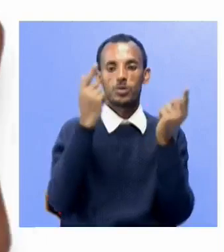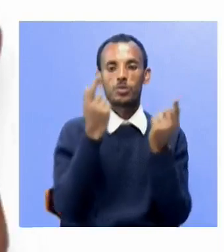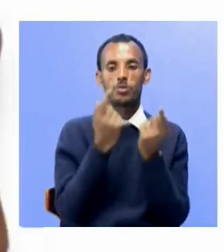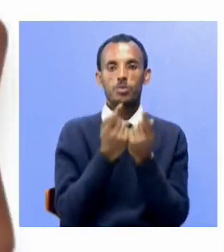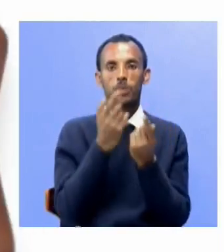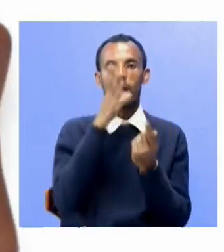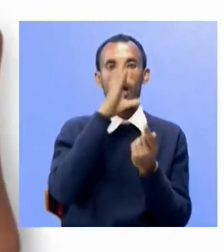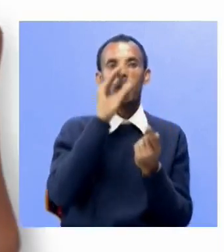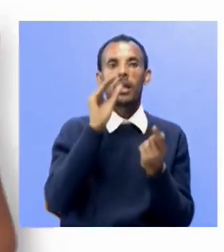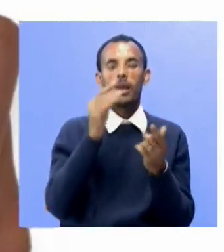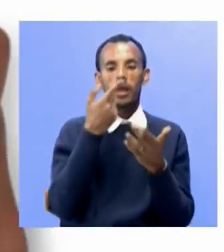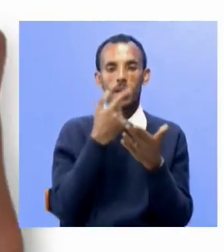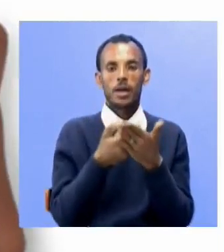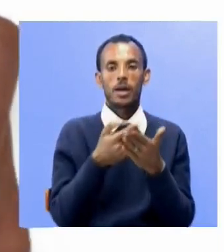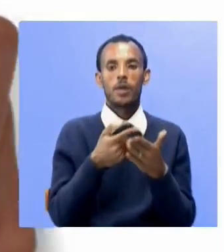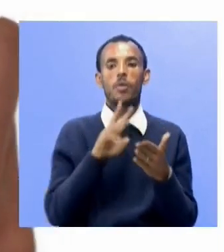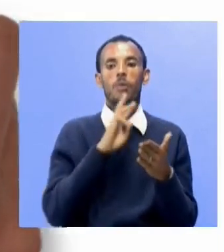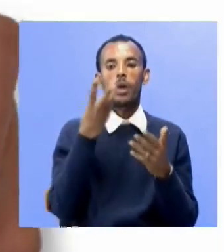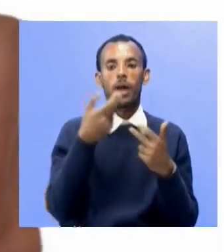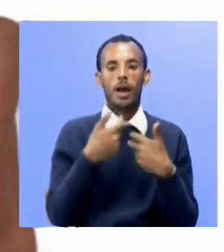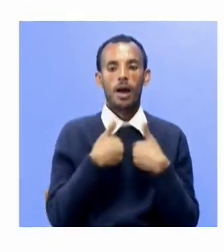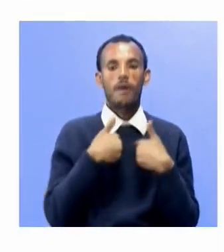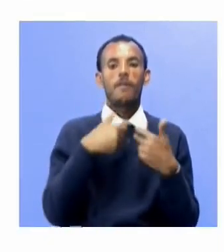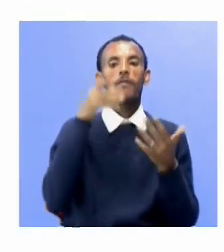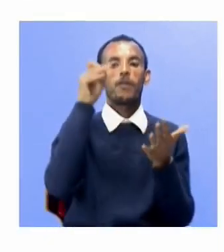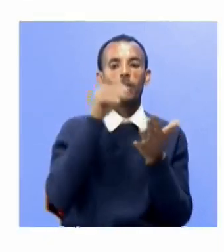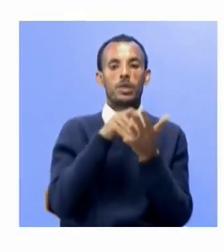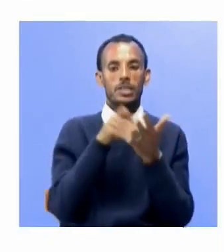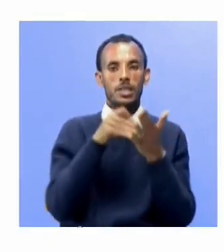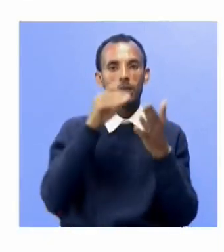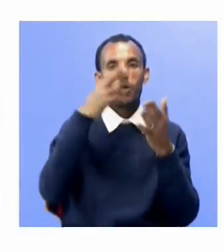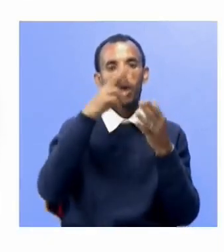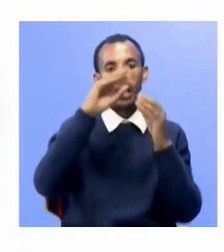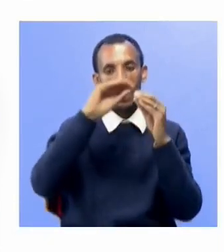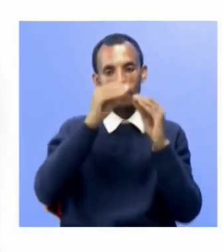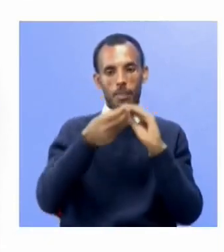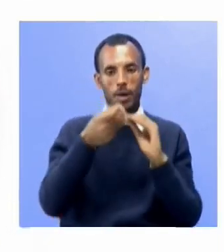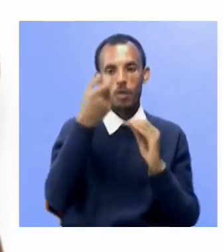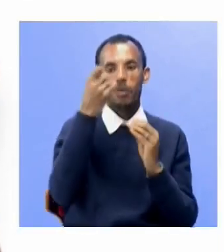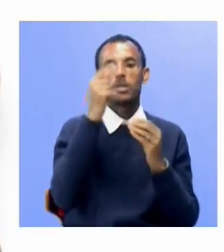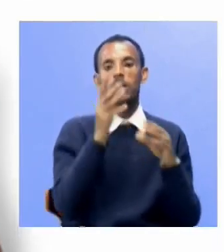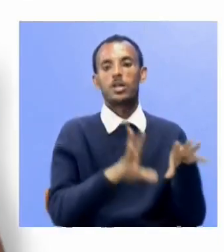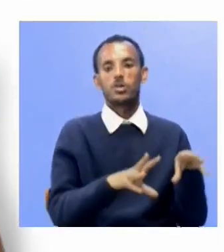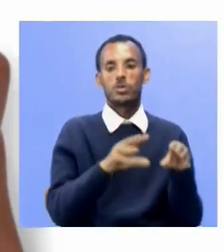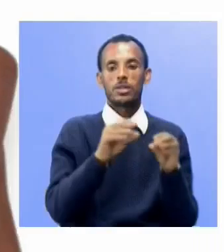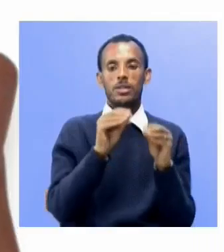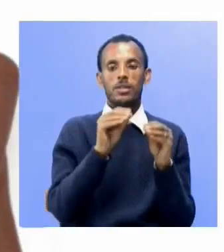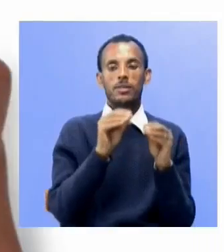and here we have frequency or number of students.